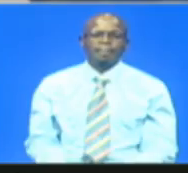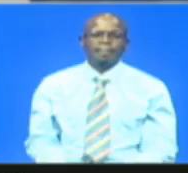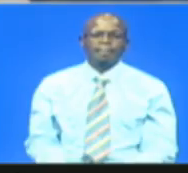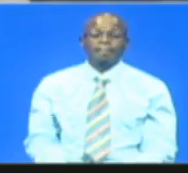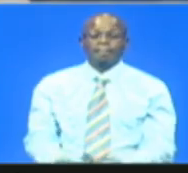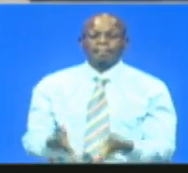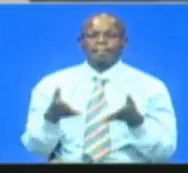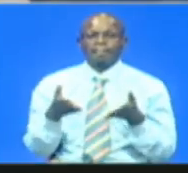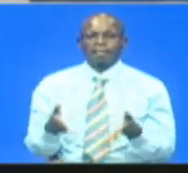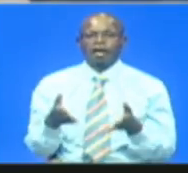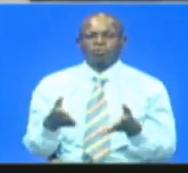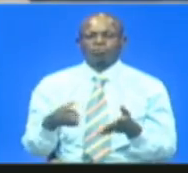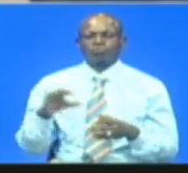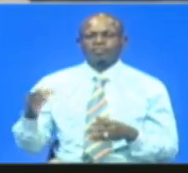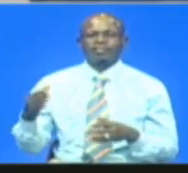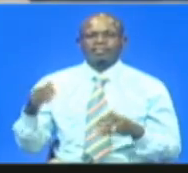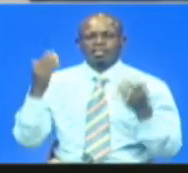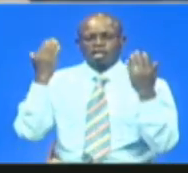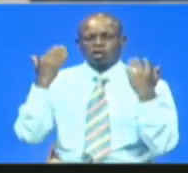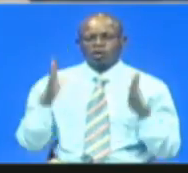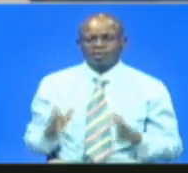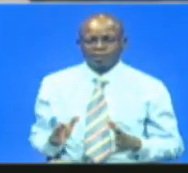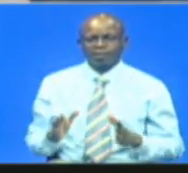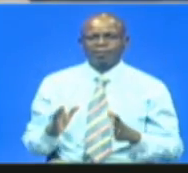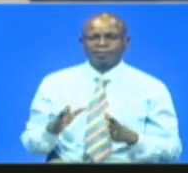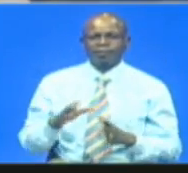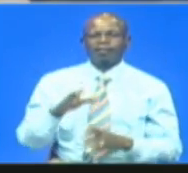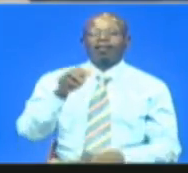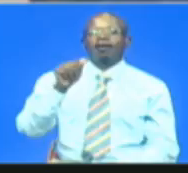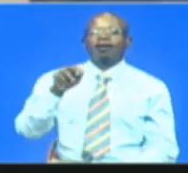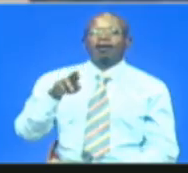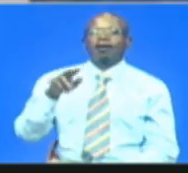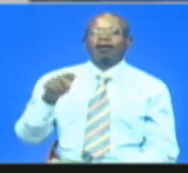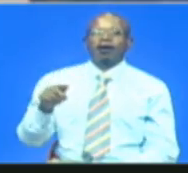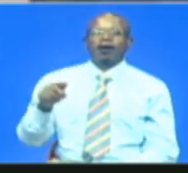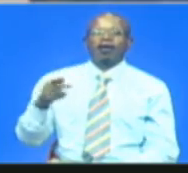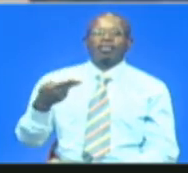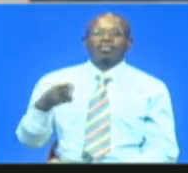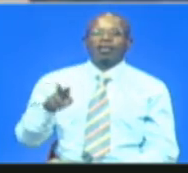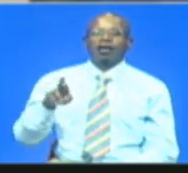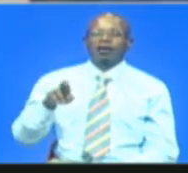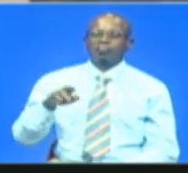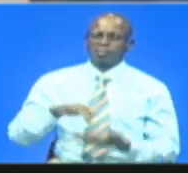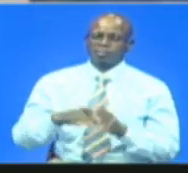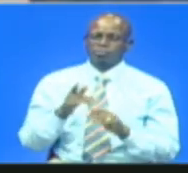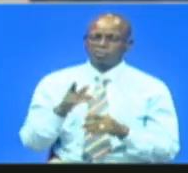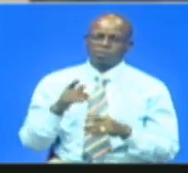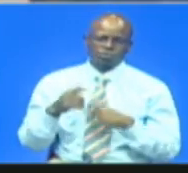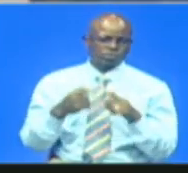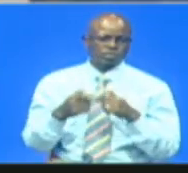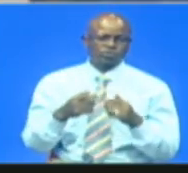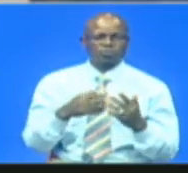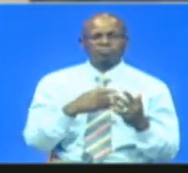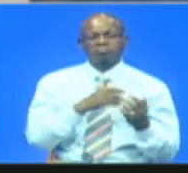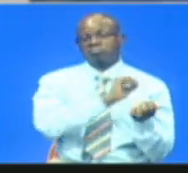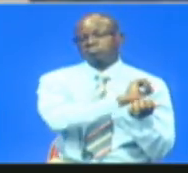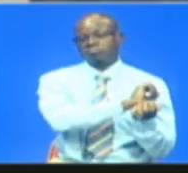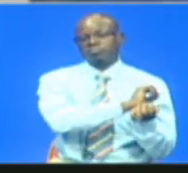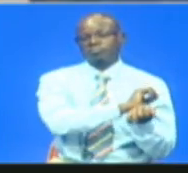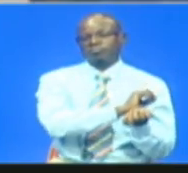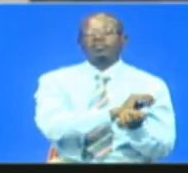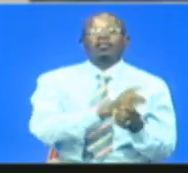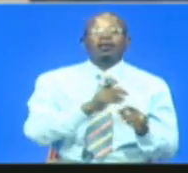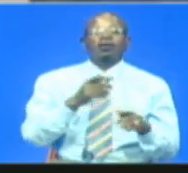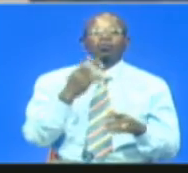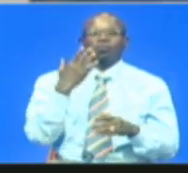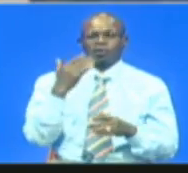Now, city lawyer Asa Nyakundi will spend more days behind bars after the Director of Public Prosecutions asked the court to withdraw